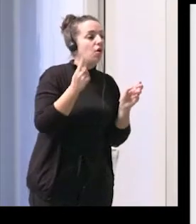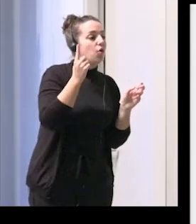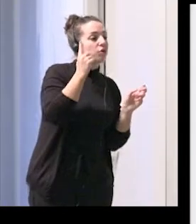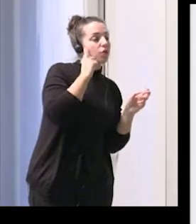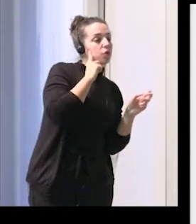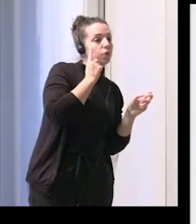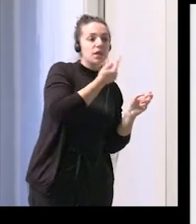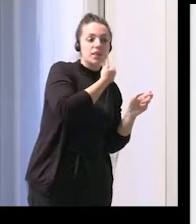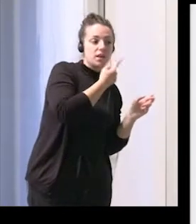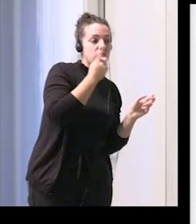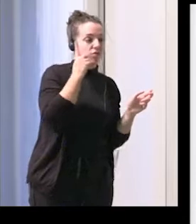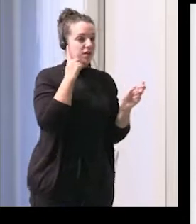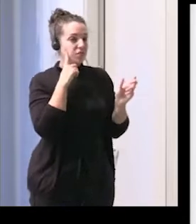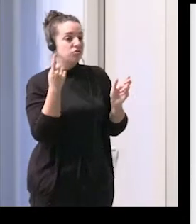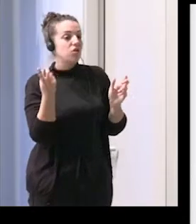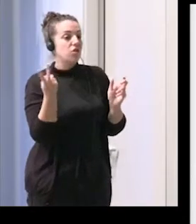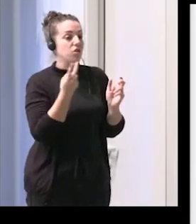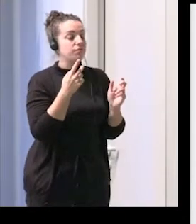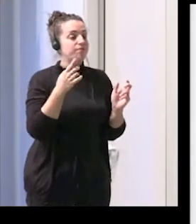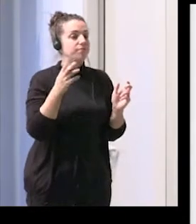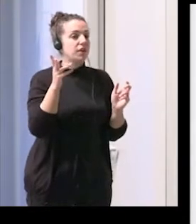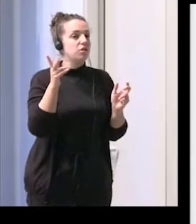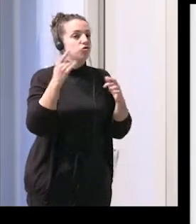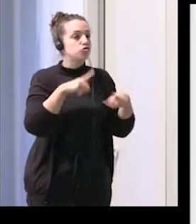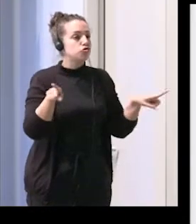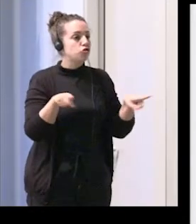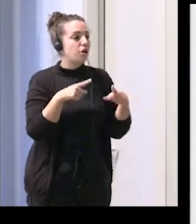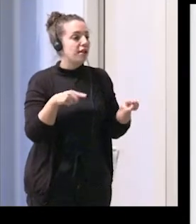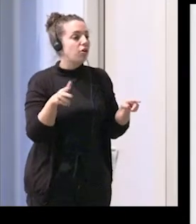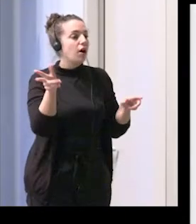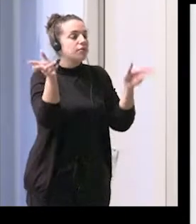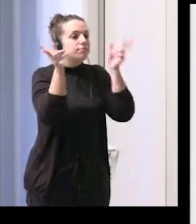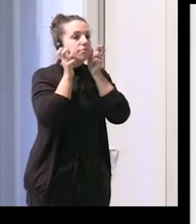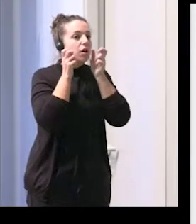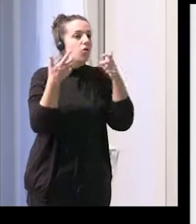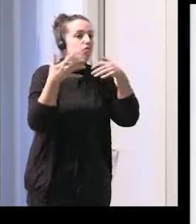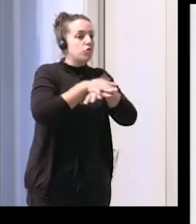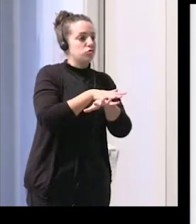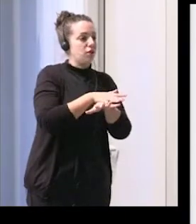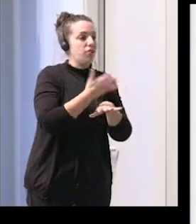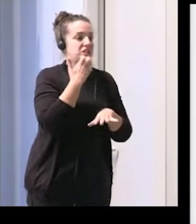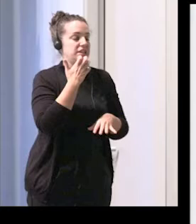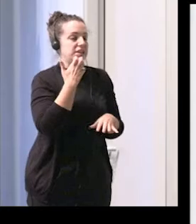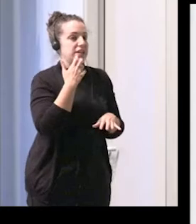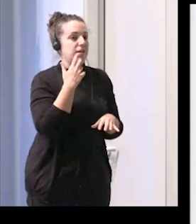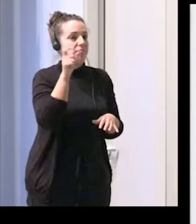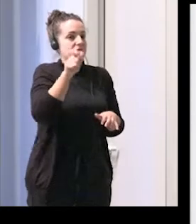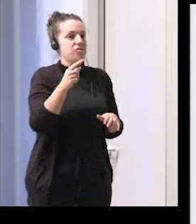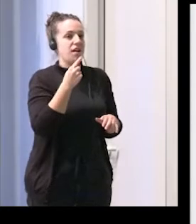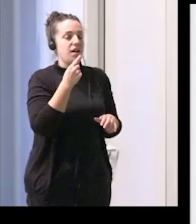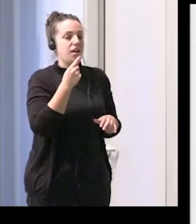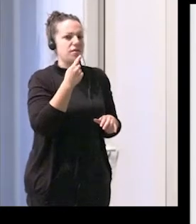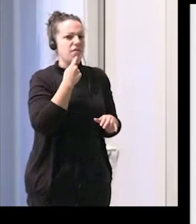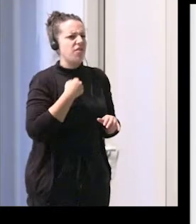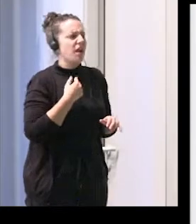we hear one fused sound. And so if somebody says to you, "Talk to my better ear," that tells you already that there